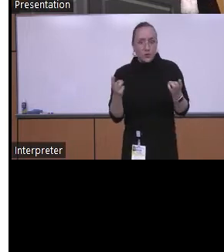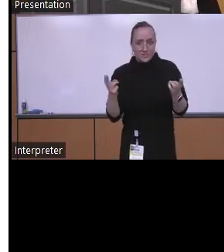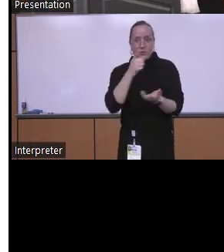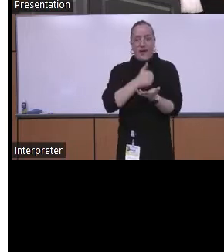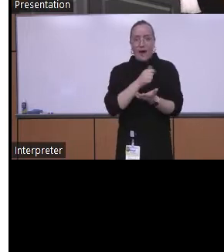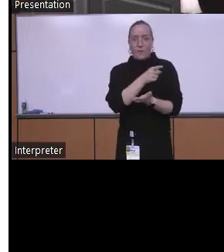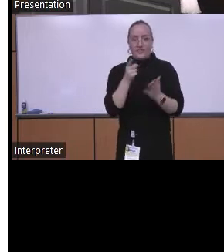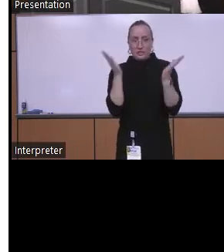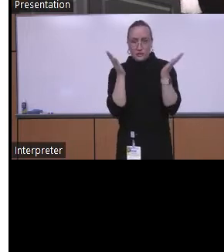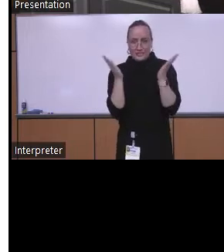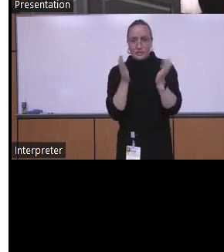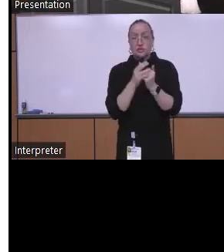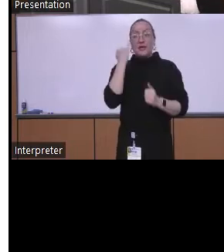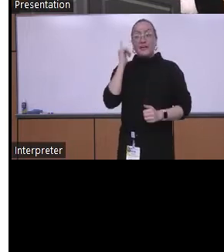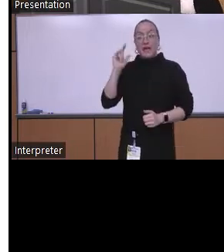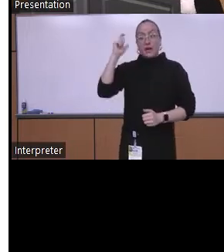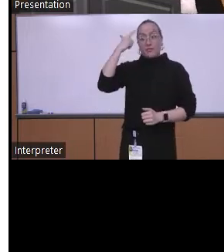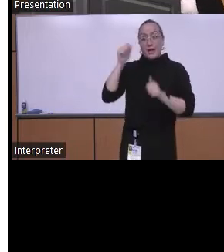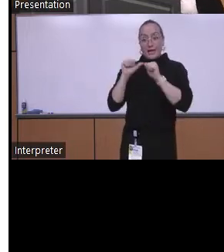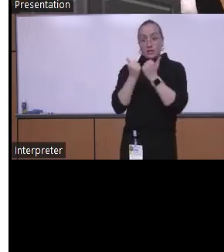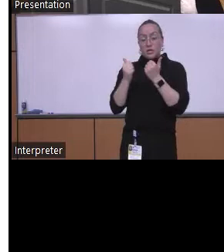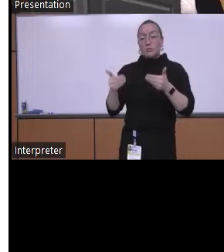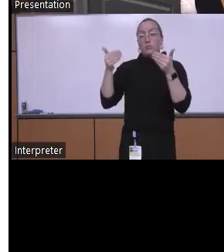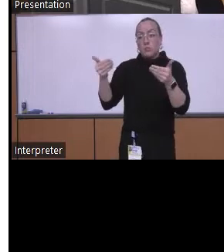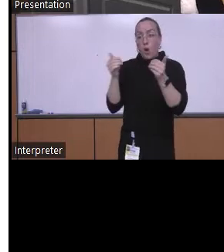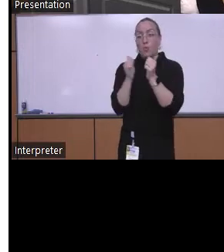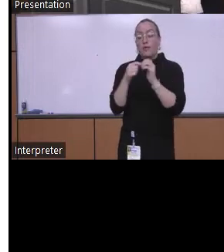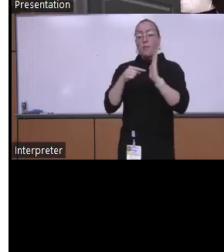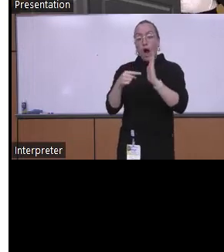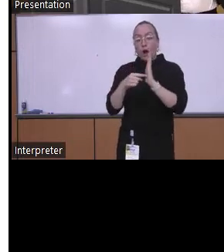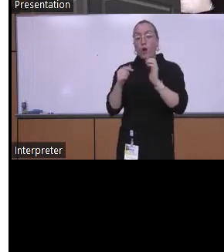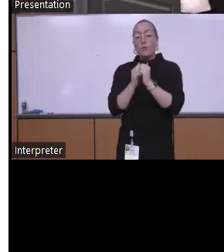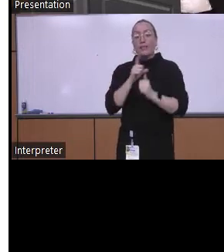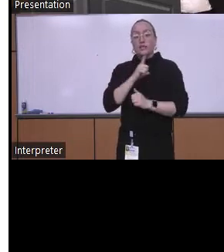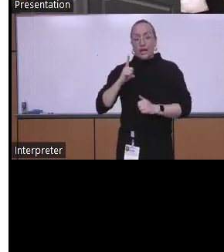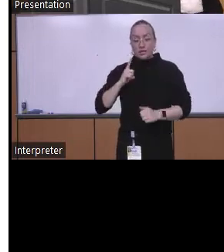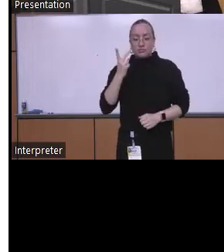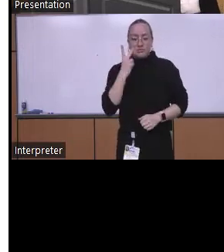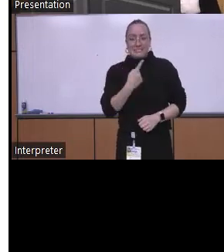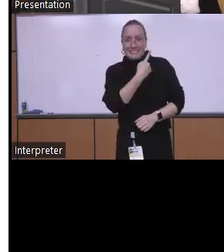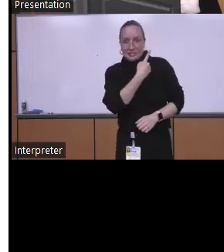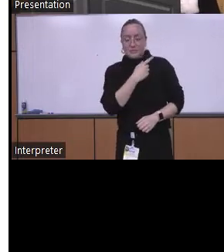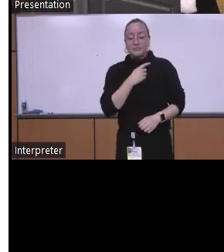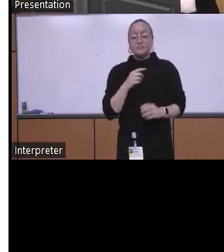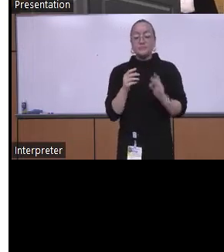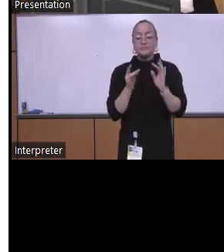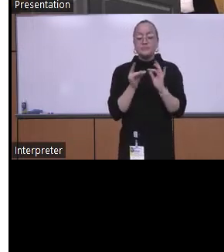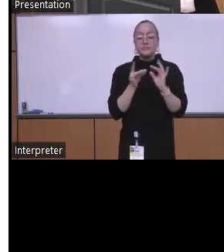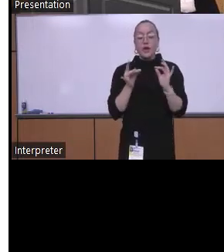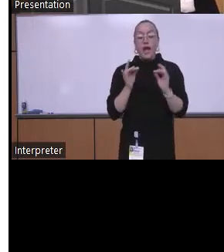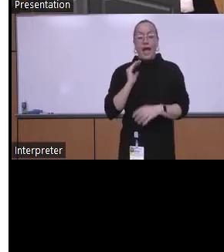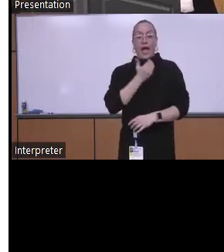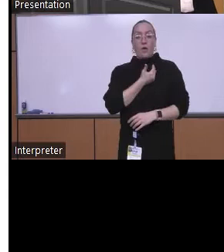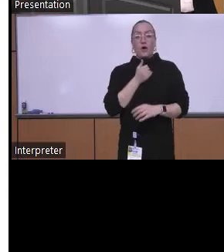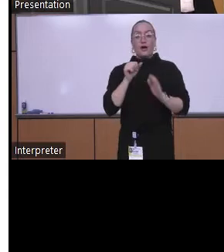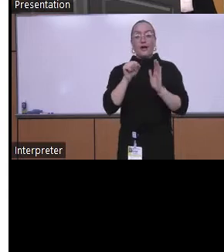that if that government agency went forward with a model legislation, Mondale would, quote, and you can see this up here, personally write to other state